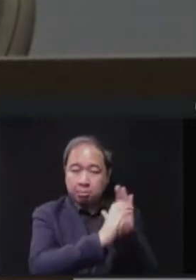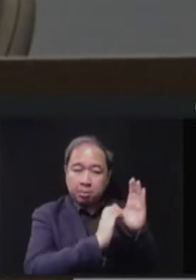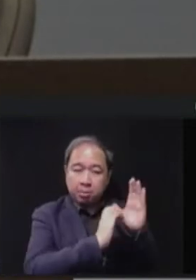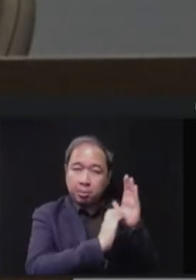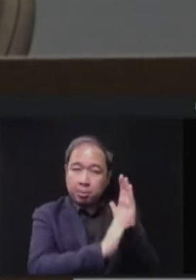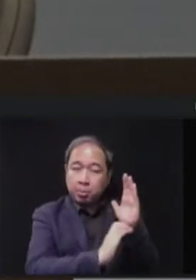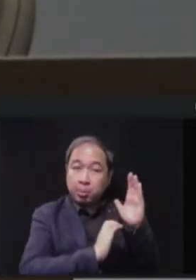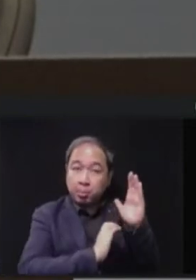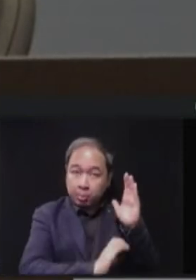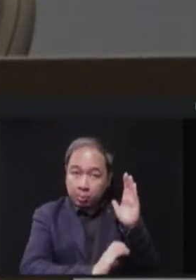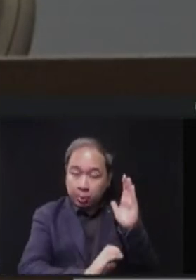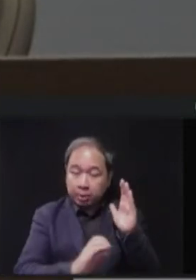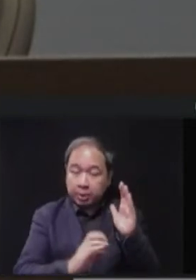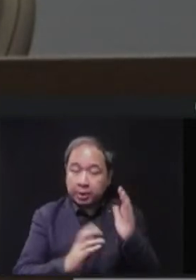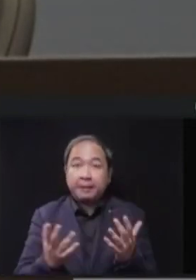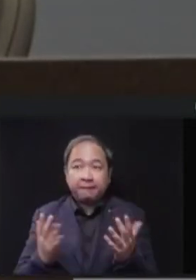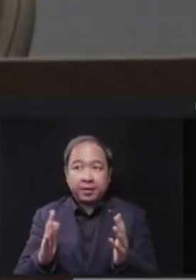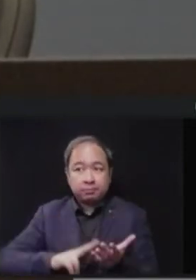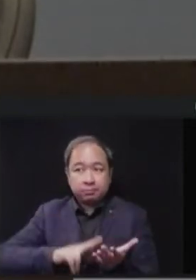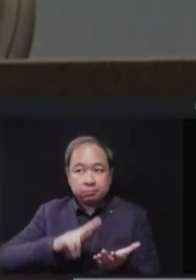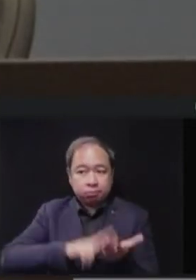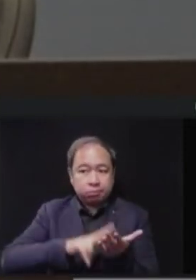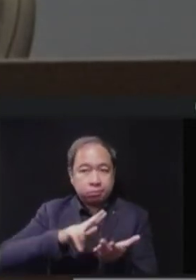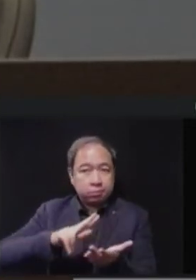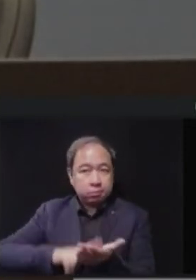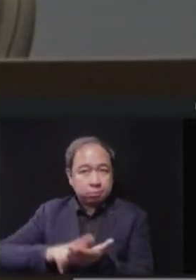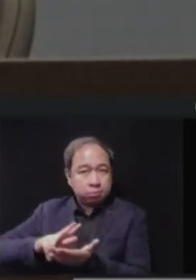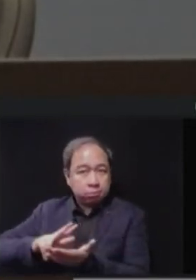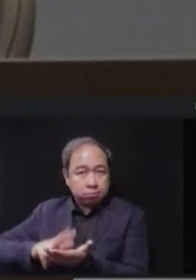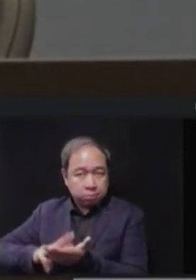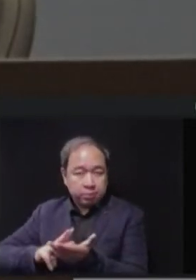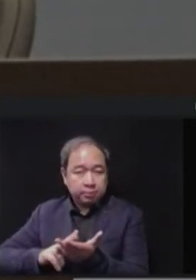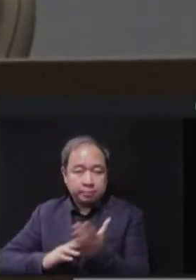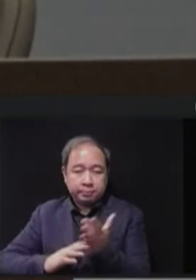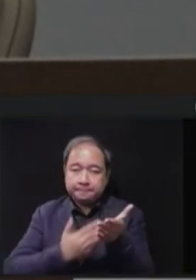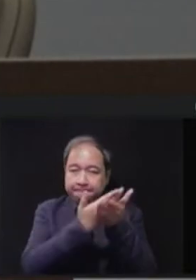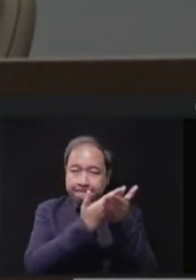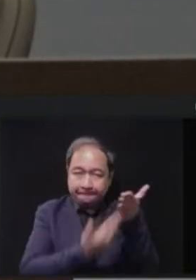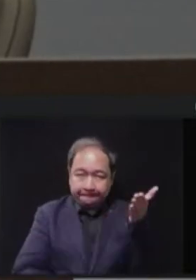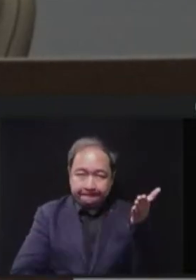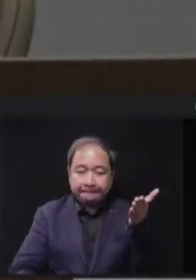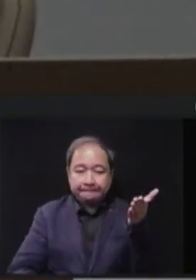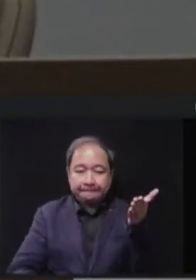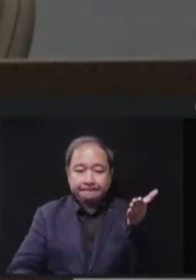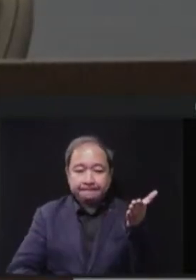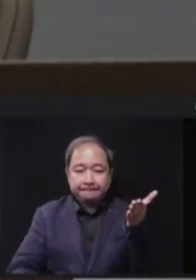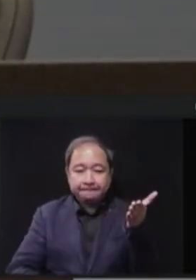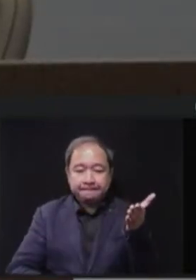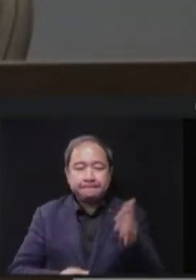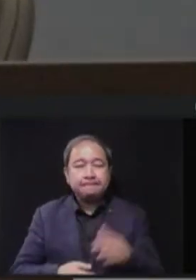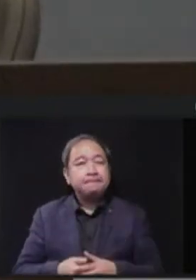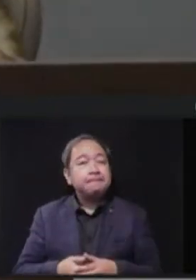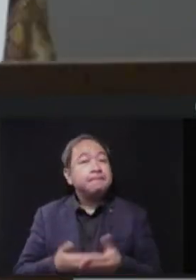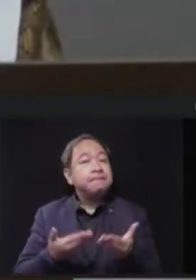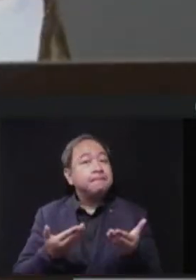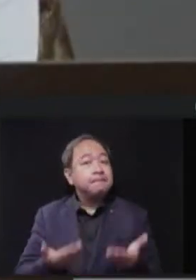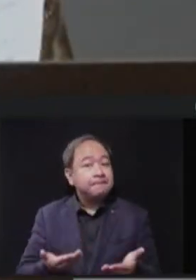we have adopted the different sections, I now